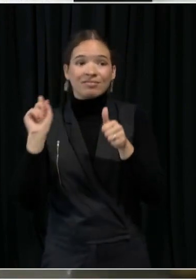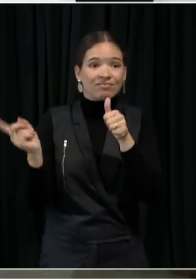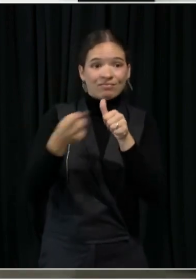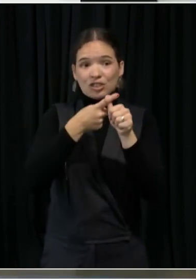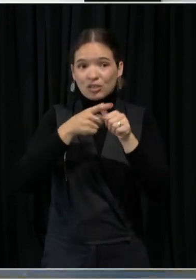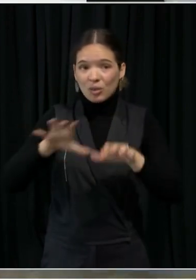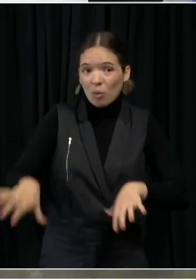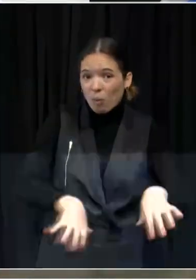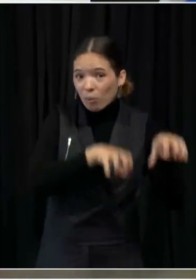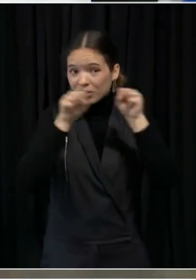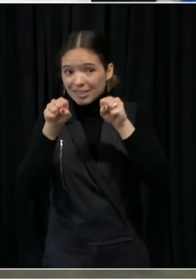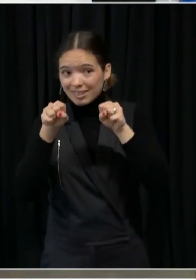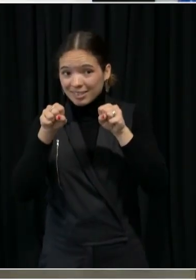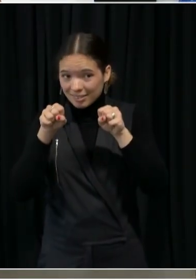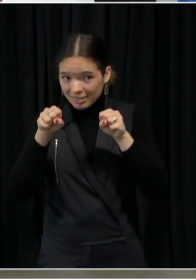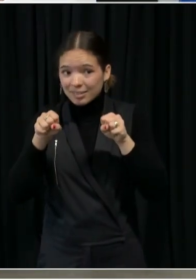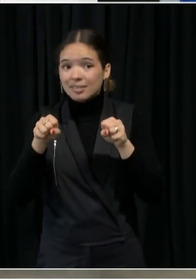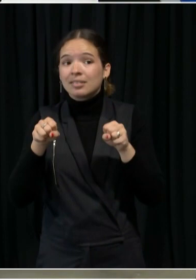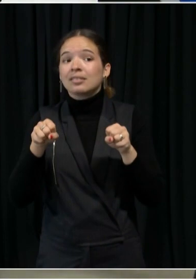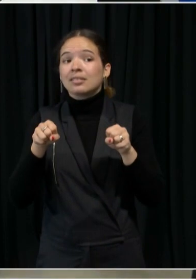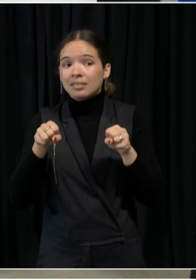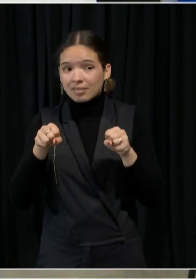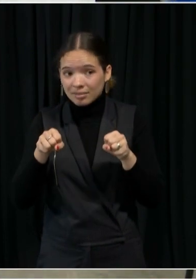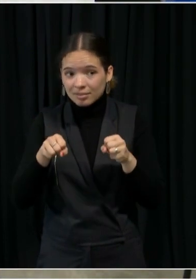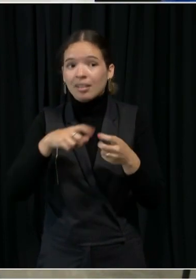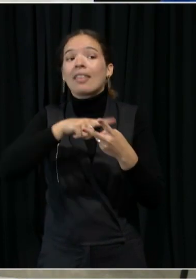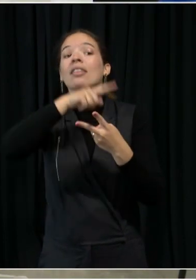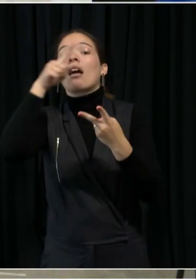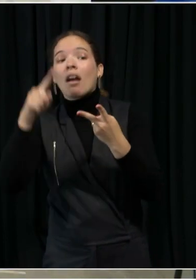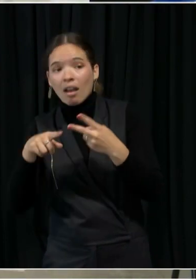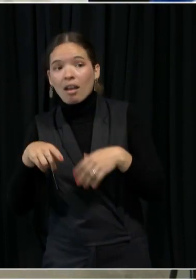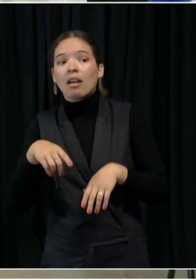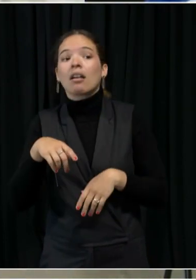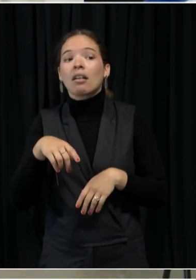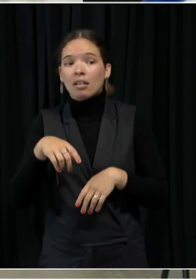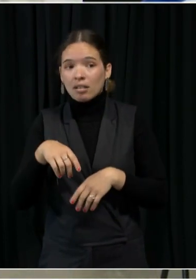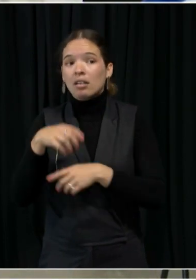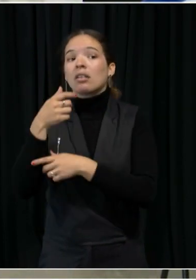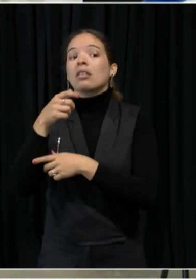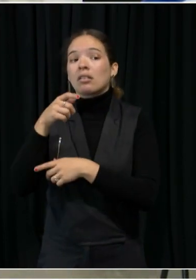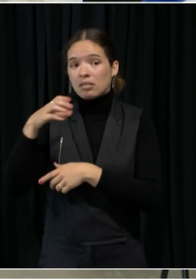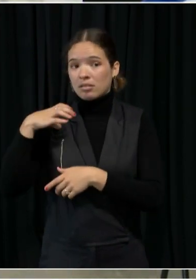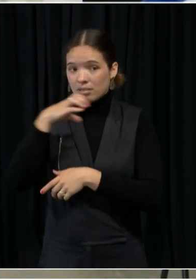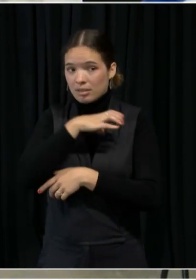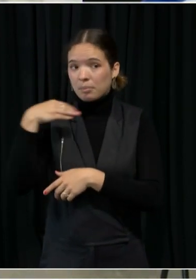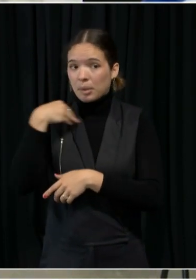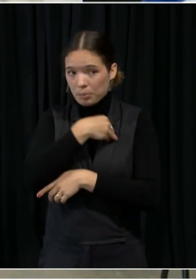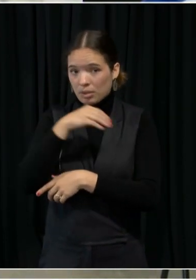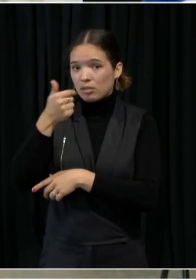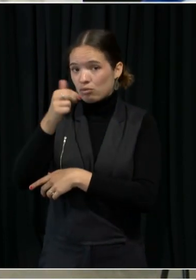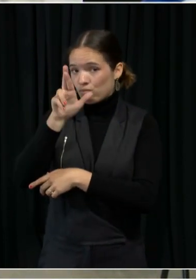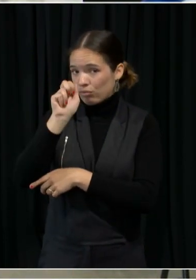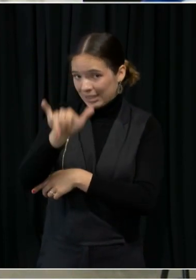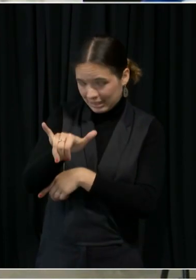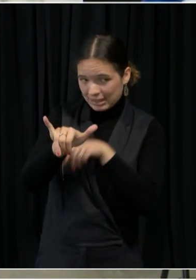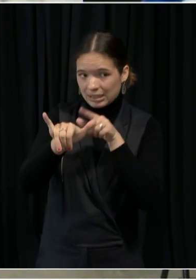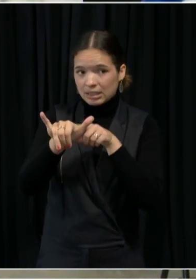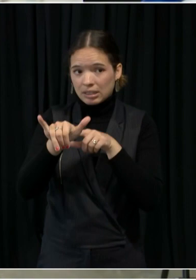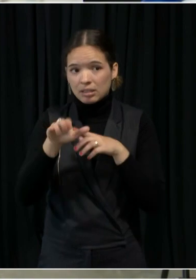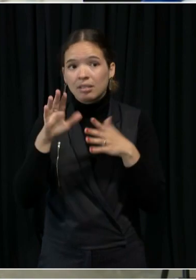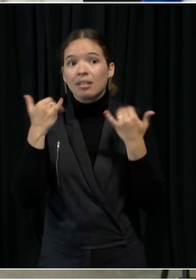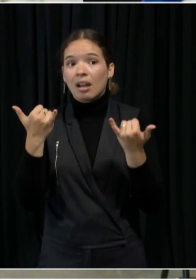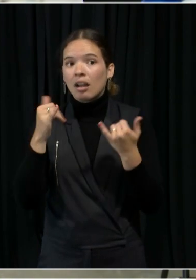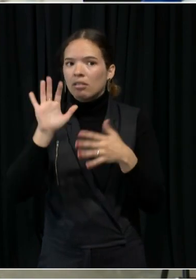and then we'll hear from Mayor Gray, who also chairs the council's Committee on Health. So with that, Council